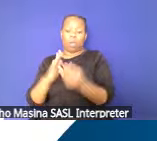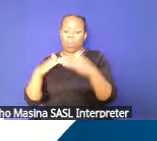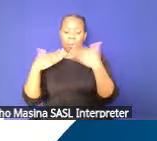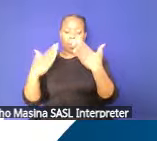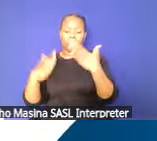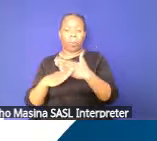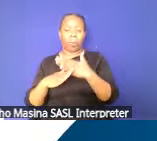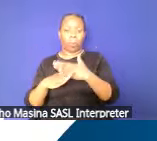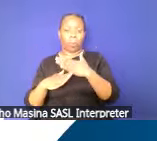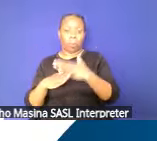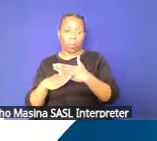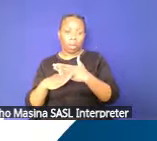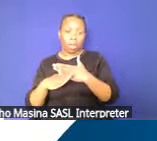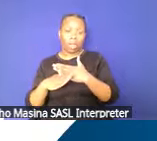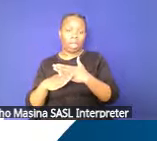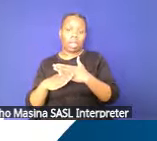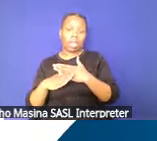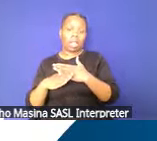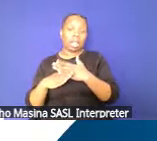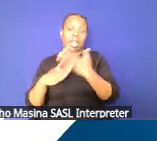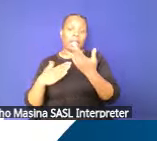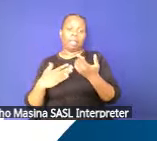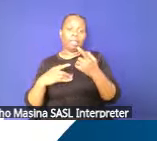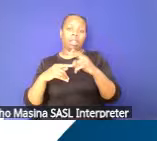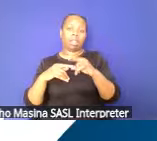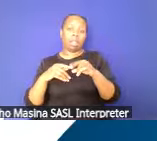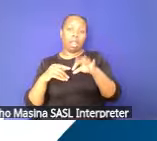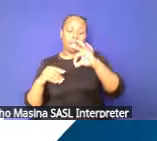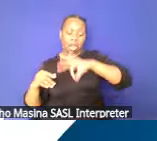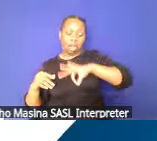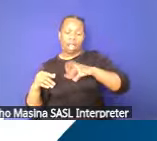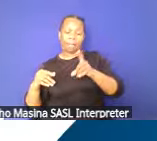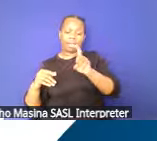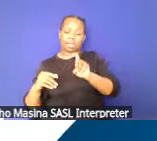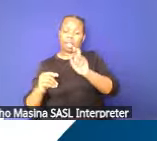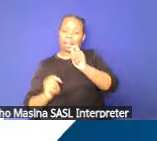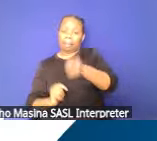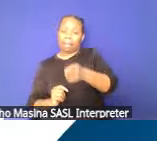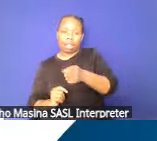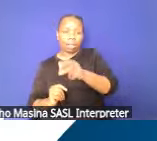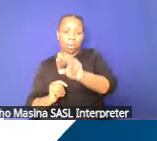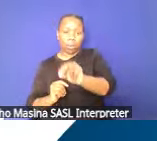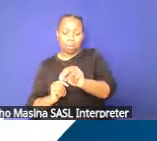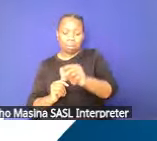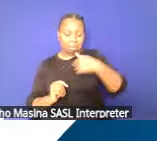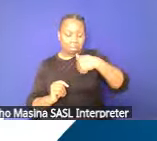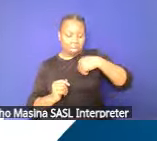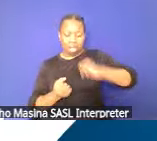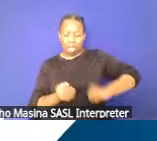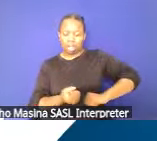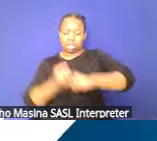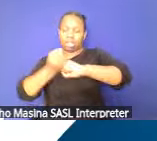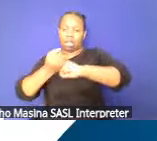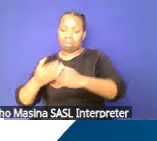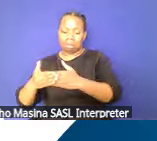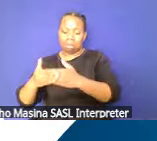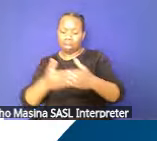that child is not liable for income tax, and I support and care for that